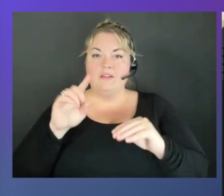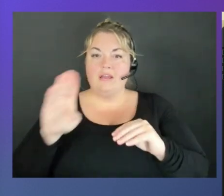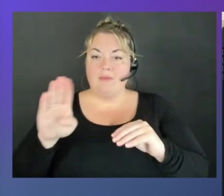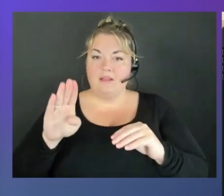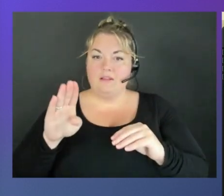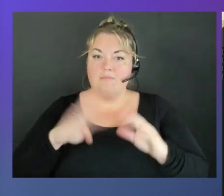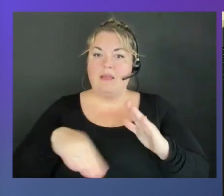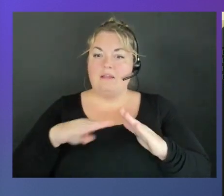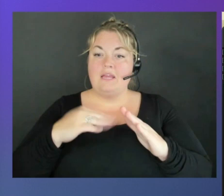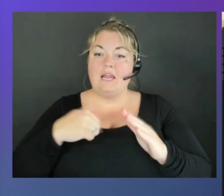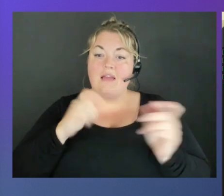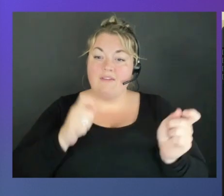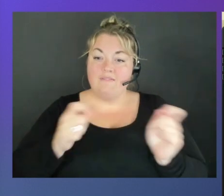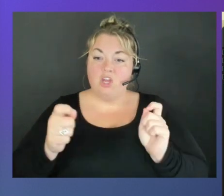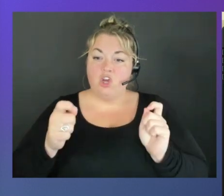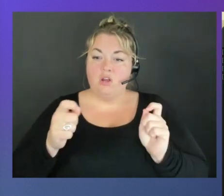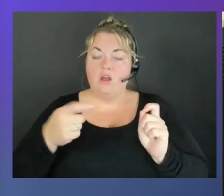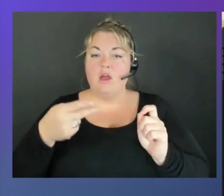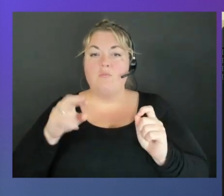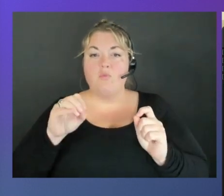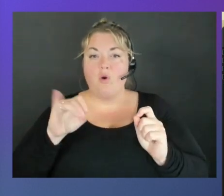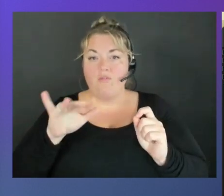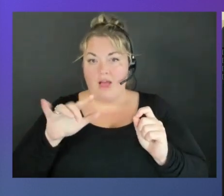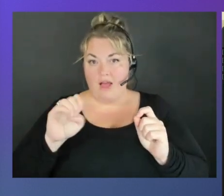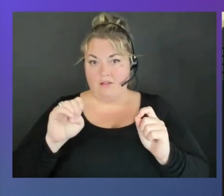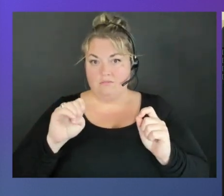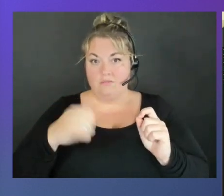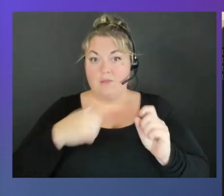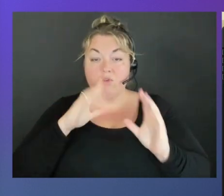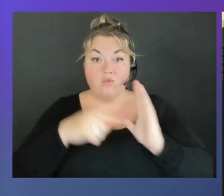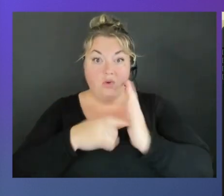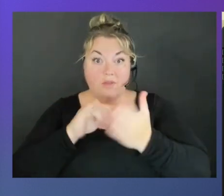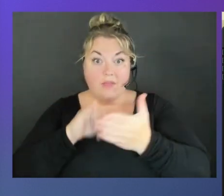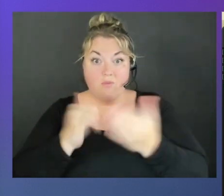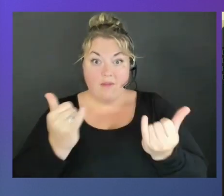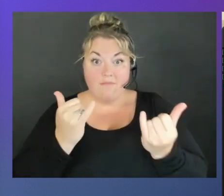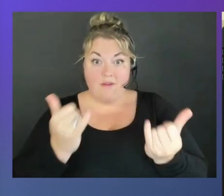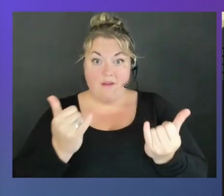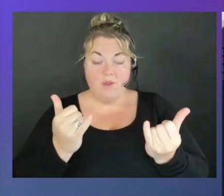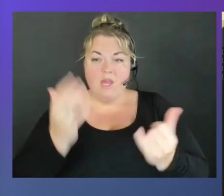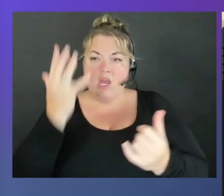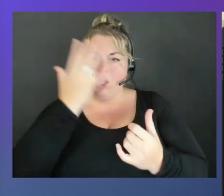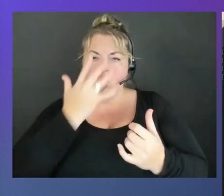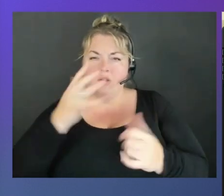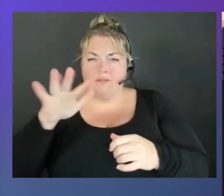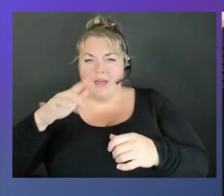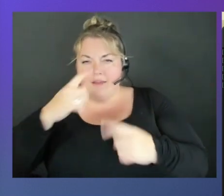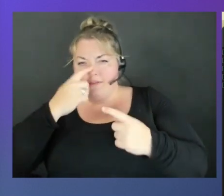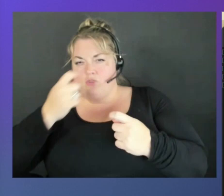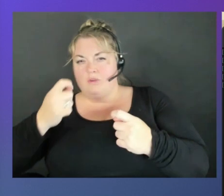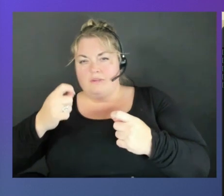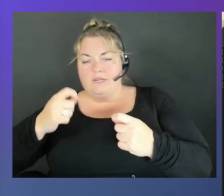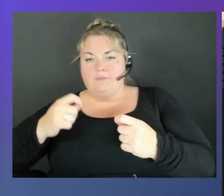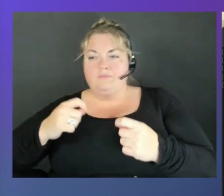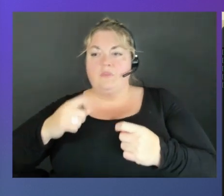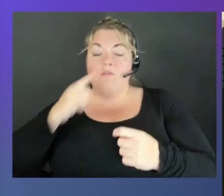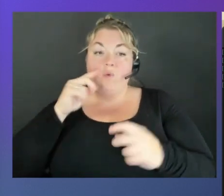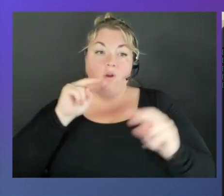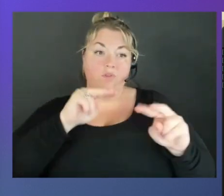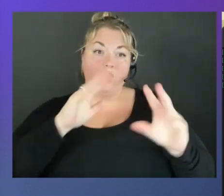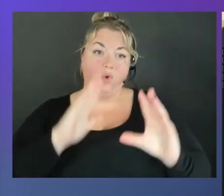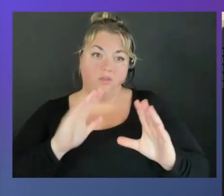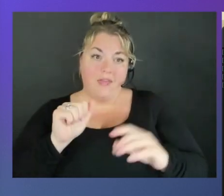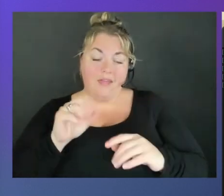I've configured a profile. Okay. And I'm going to show you that right now. It looks kind of interesting. Just for our viewers, the